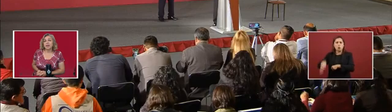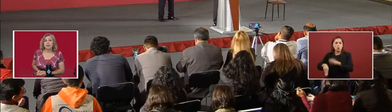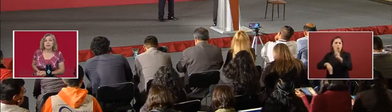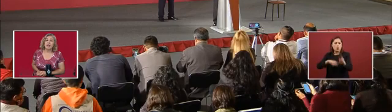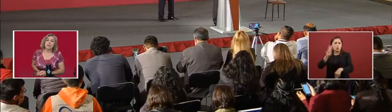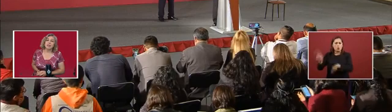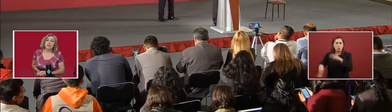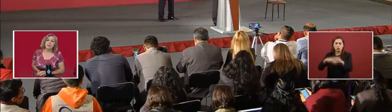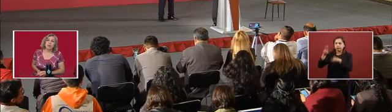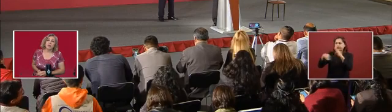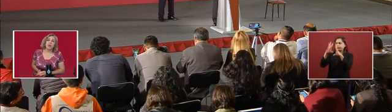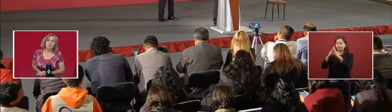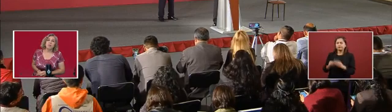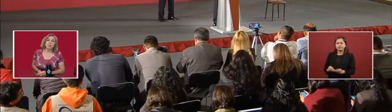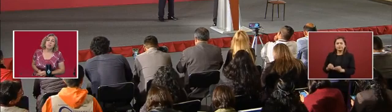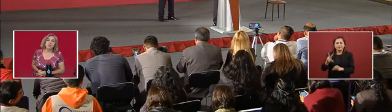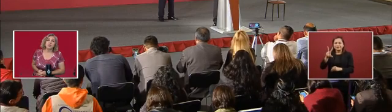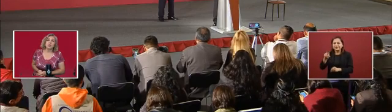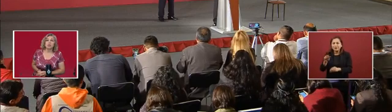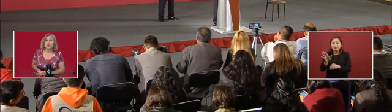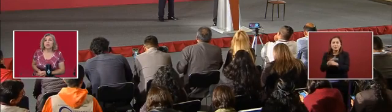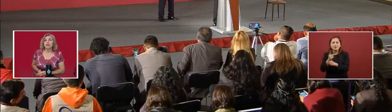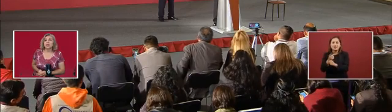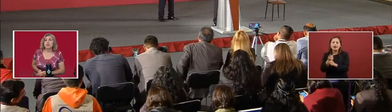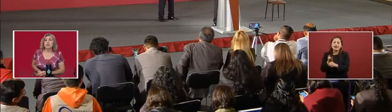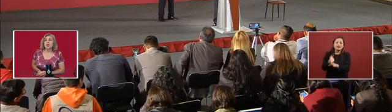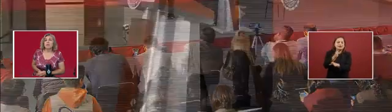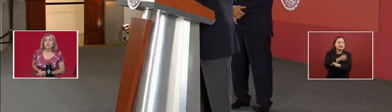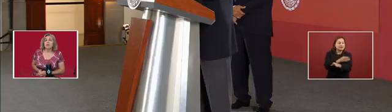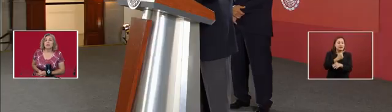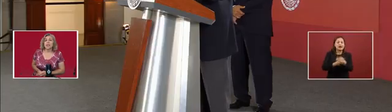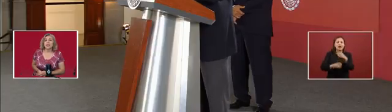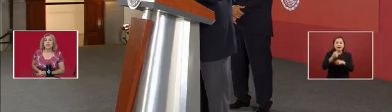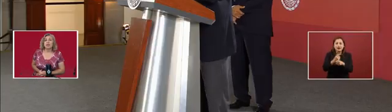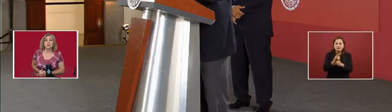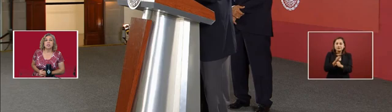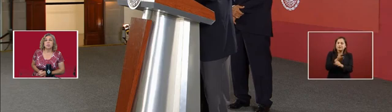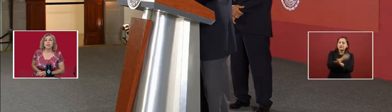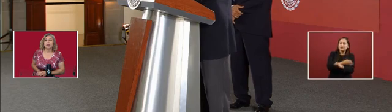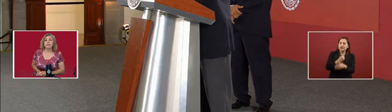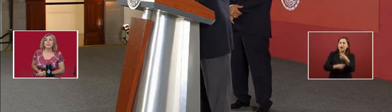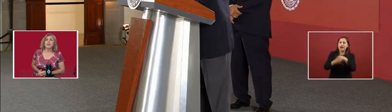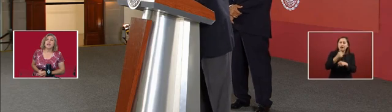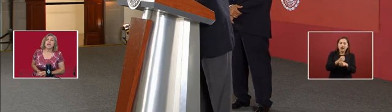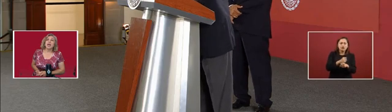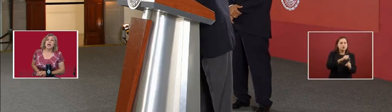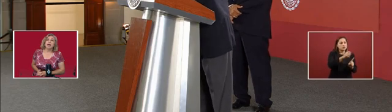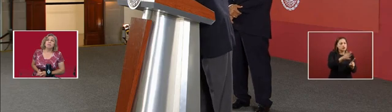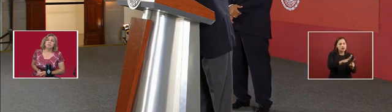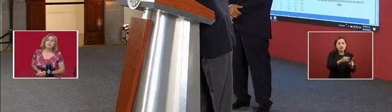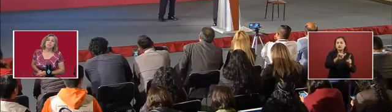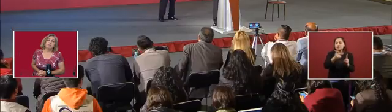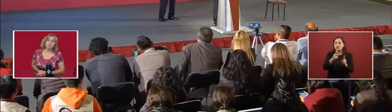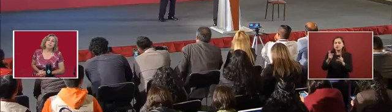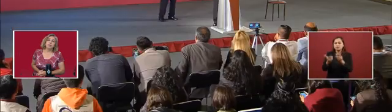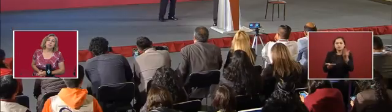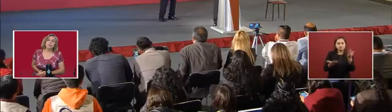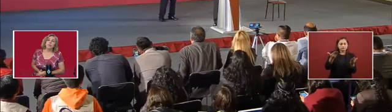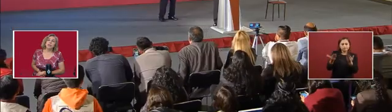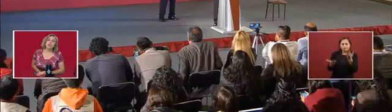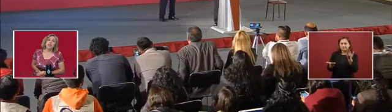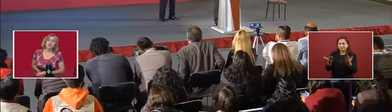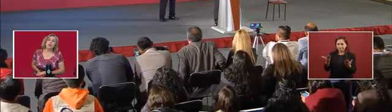volcanic activity if you only compare it with last year. Well, so this last year we had 7 exhalations,